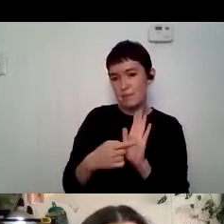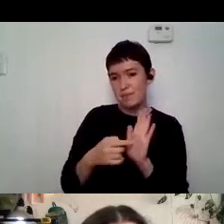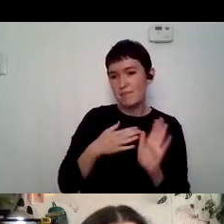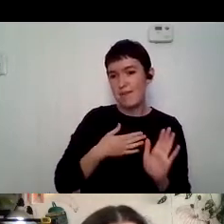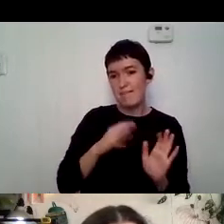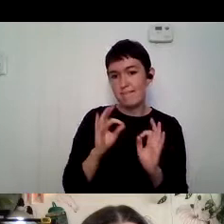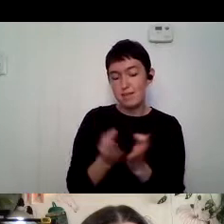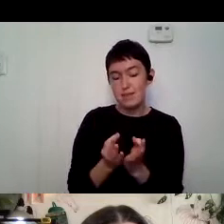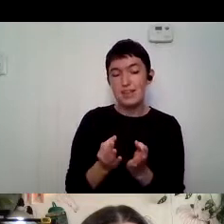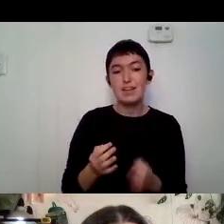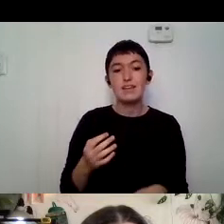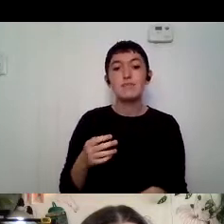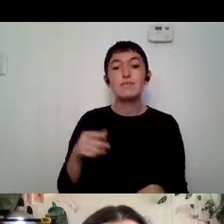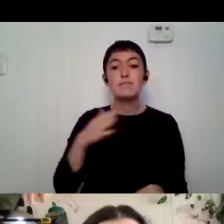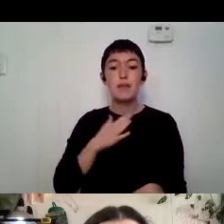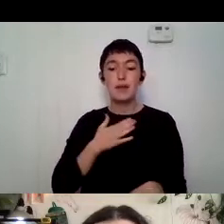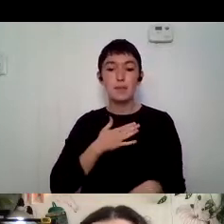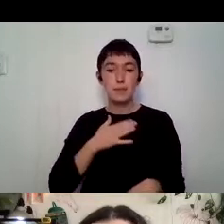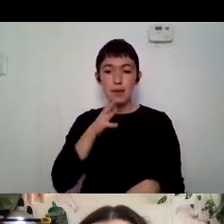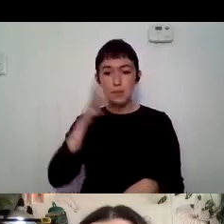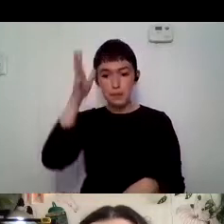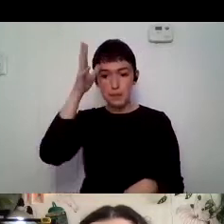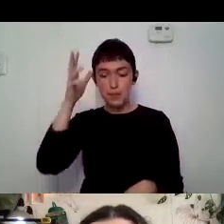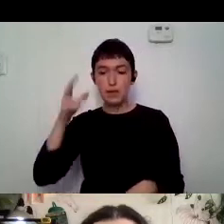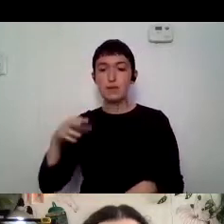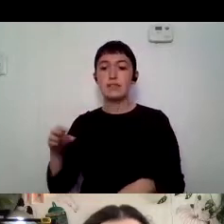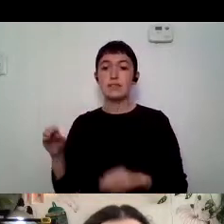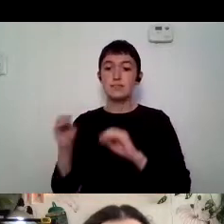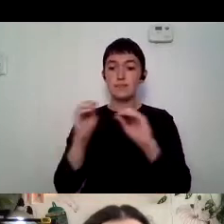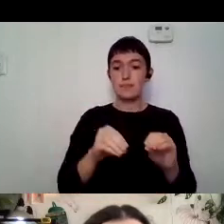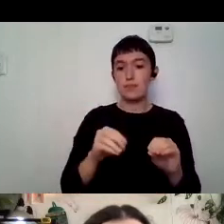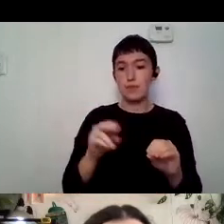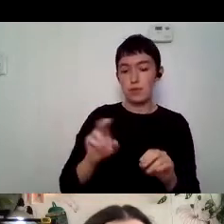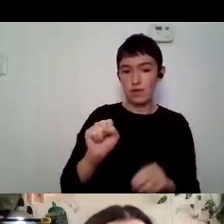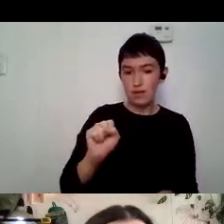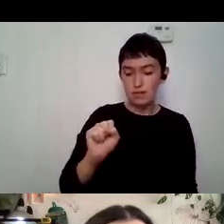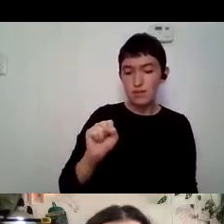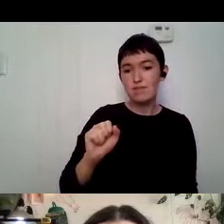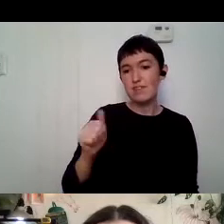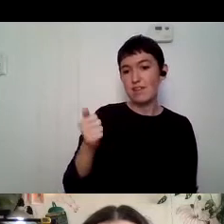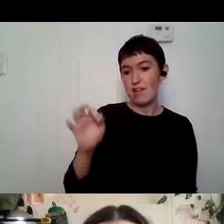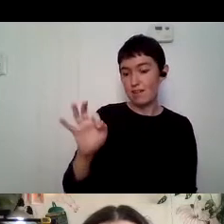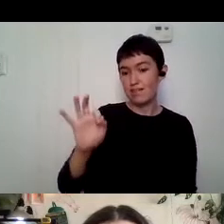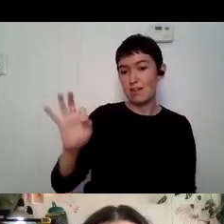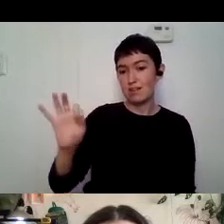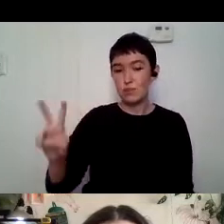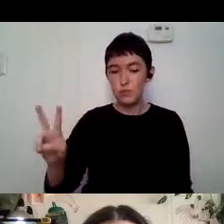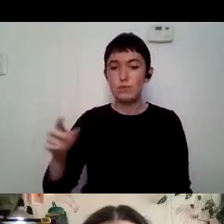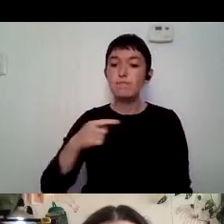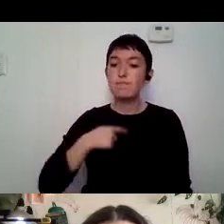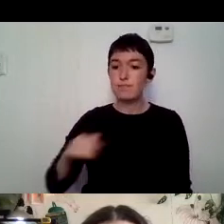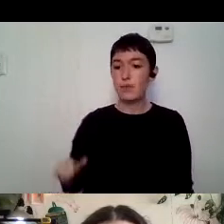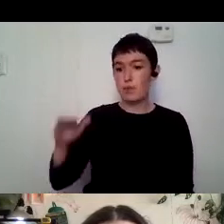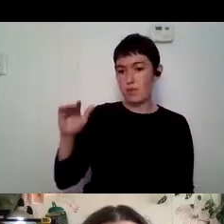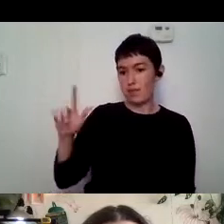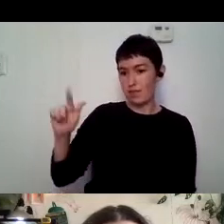United States around 1992 when I was born. So I was born and grew up in Los Angeles. Then I